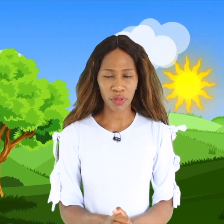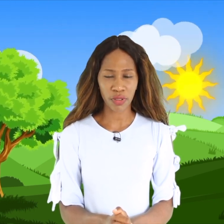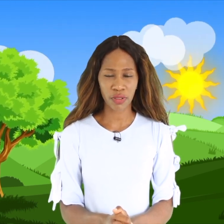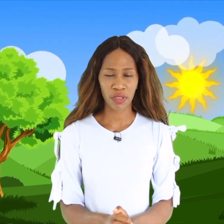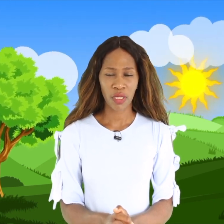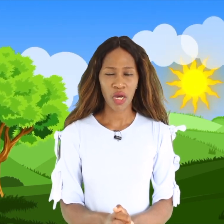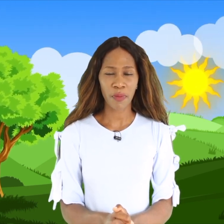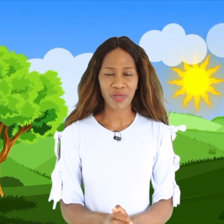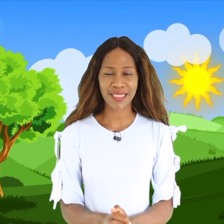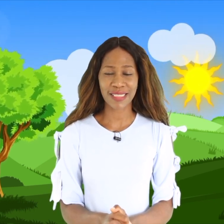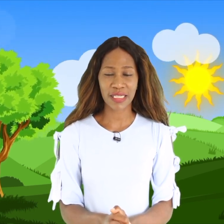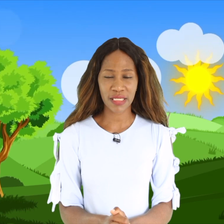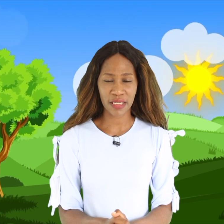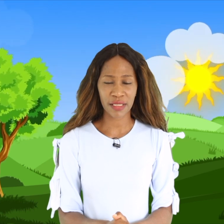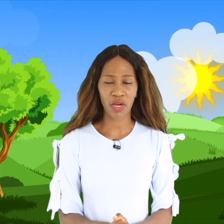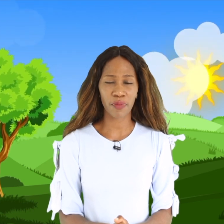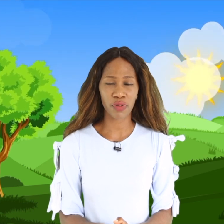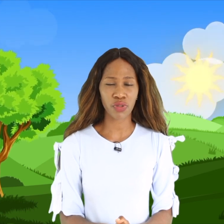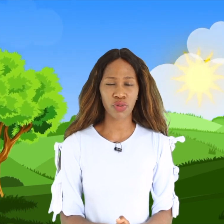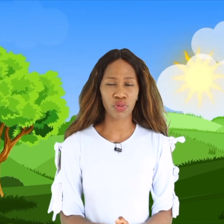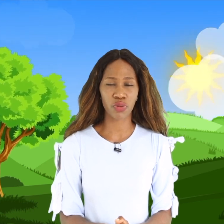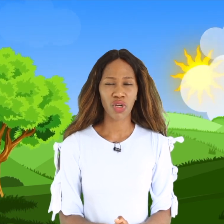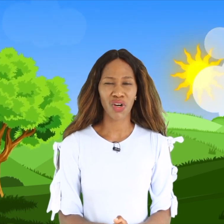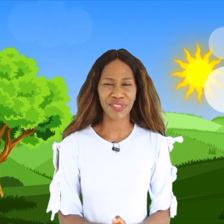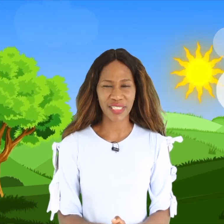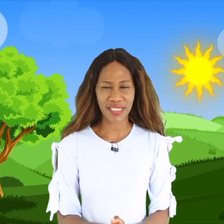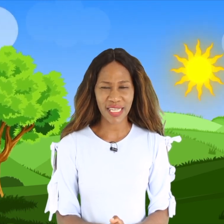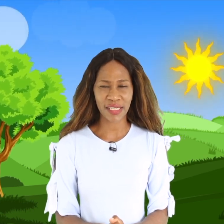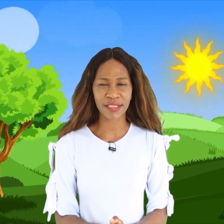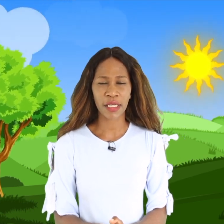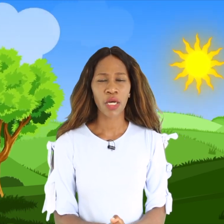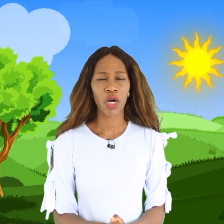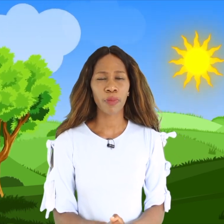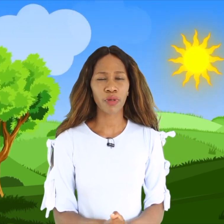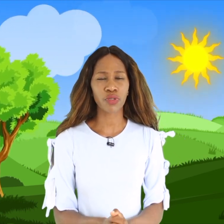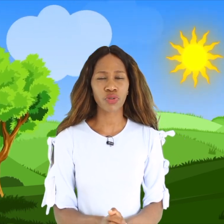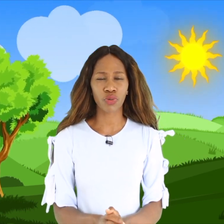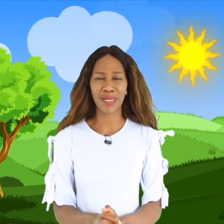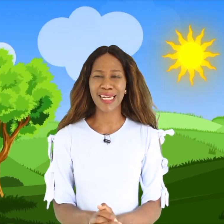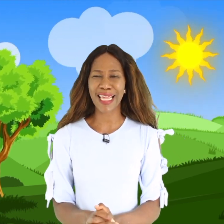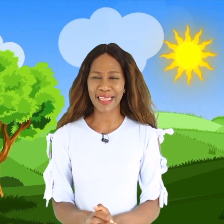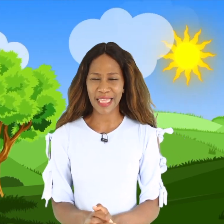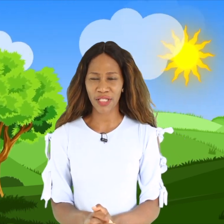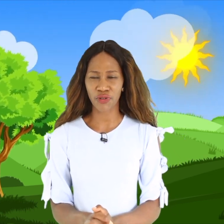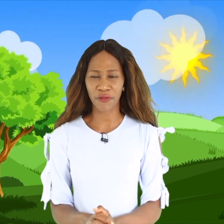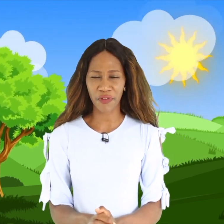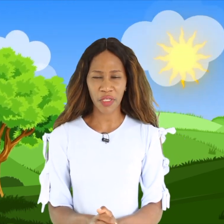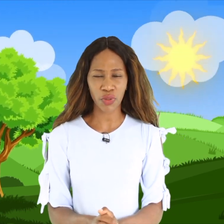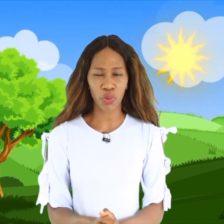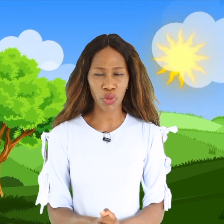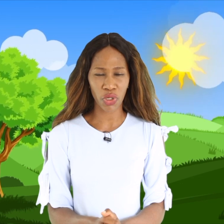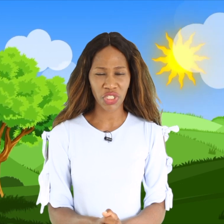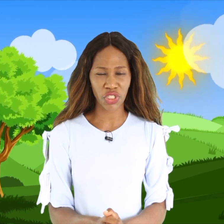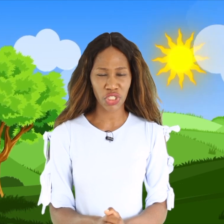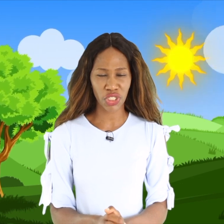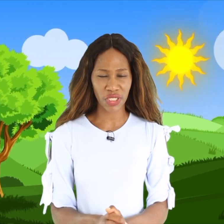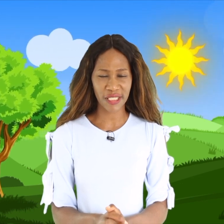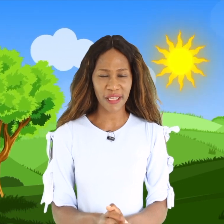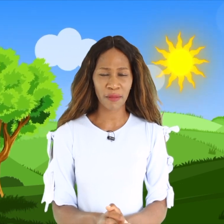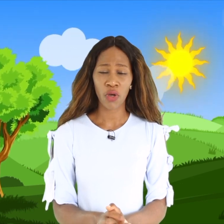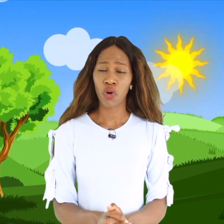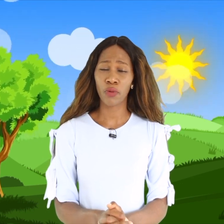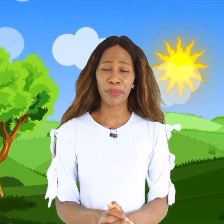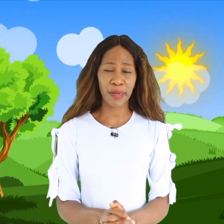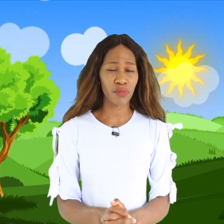you help us listen, help us to understand, help us to learn at your feet, O God, in